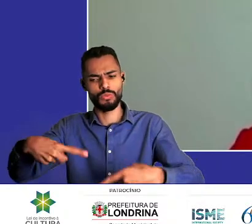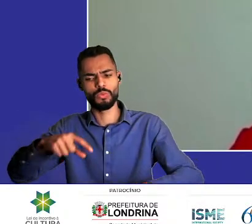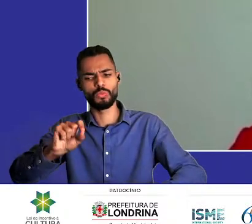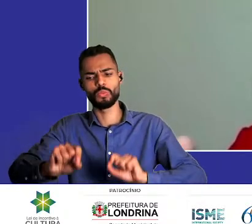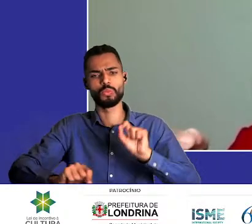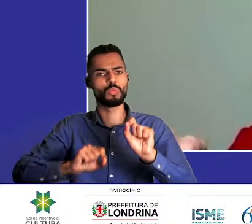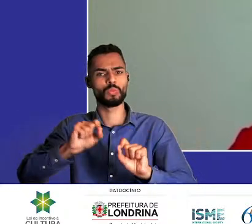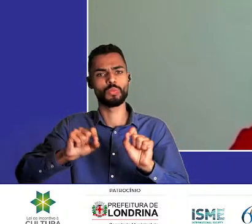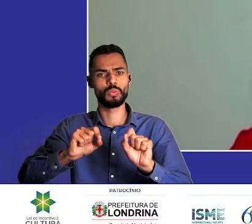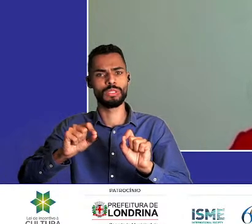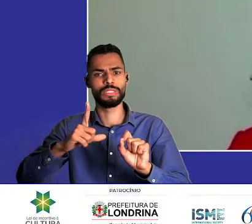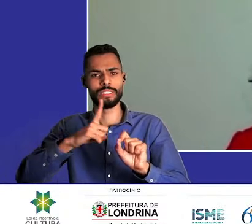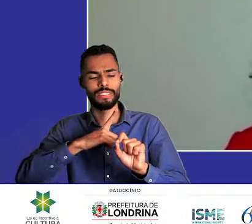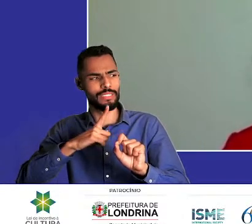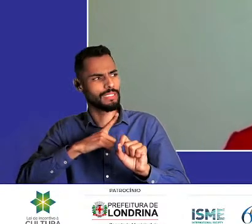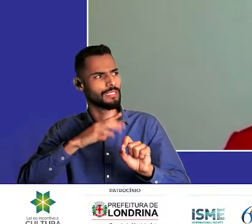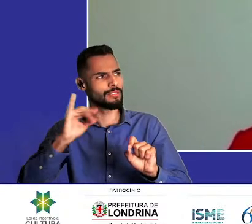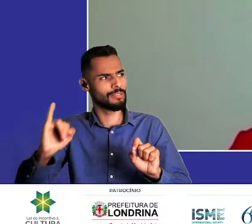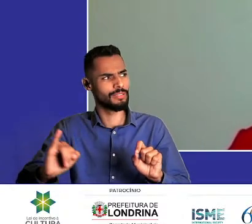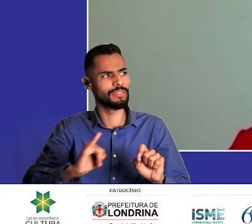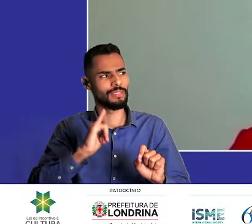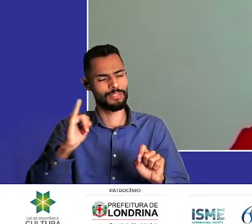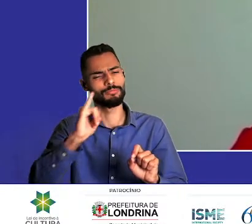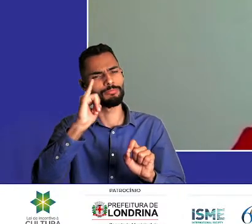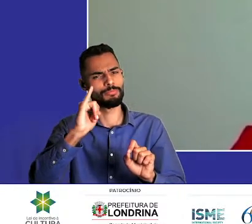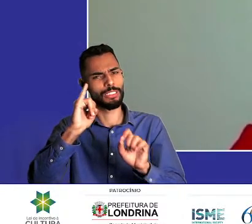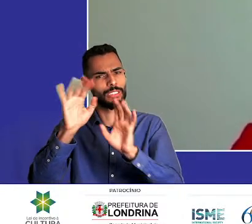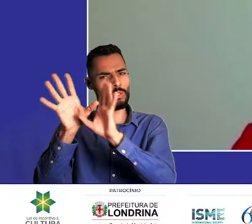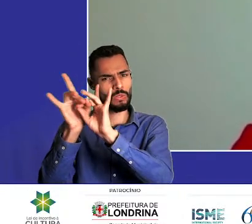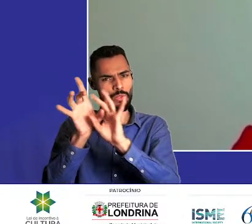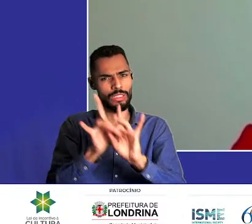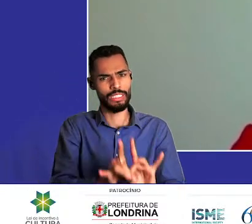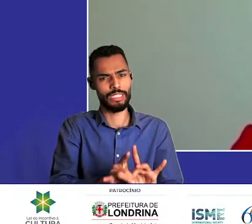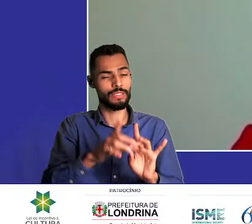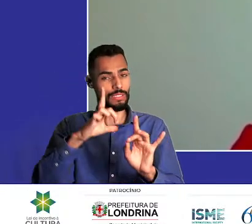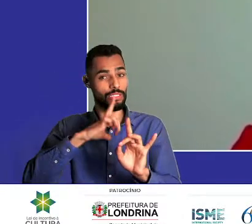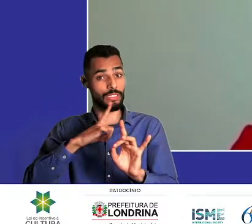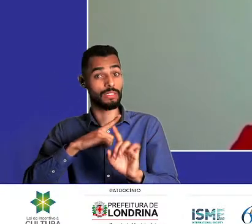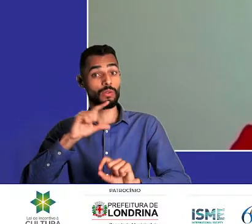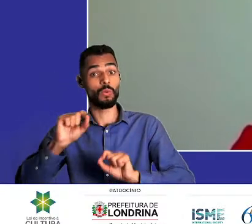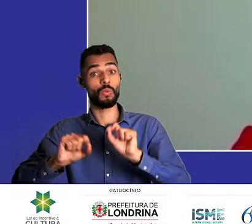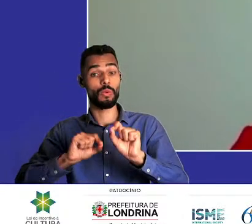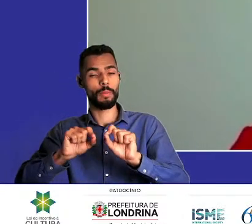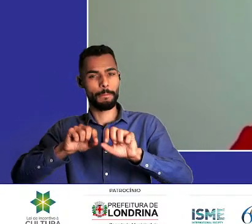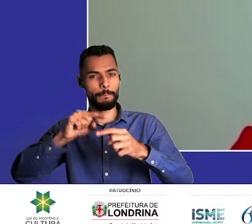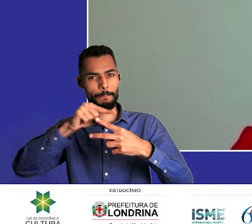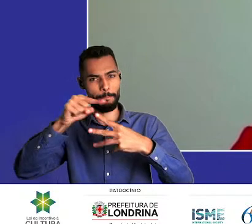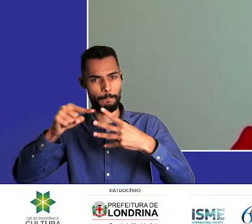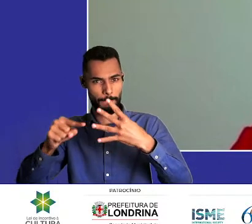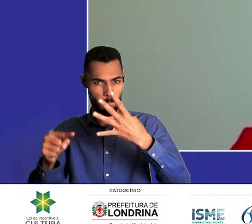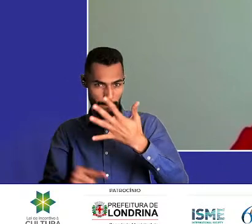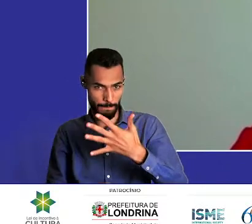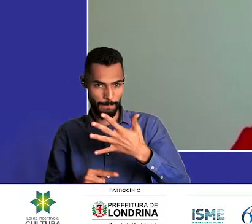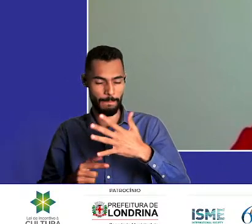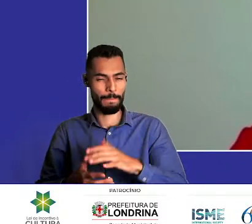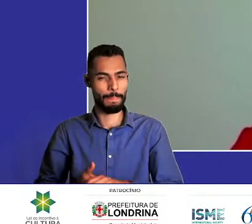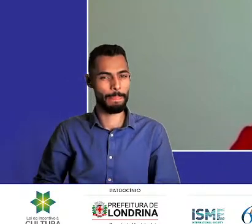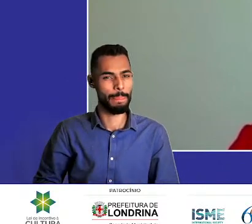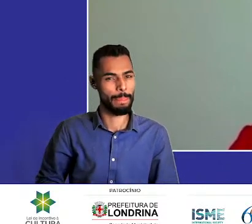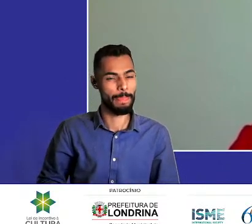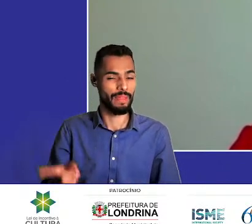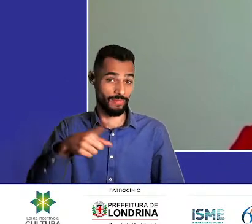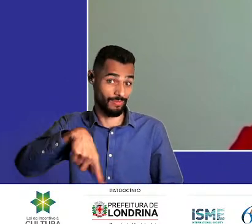consideration the multiplicity of contexts. As we know, the UNESCO Convention on Cultural